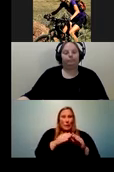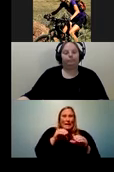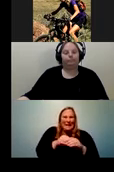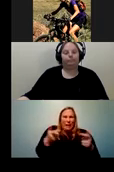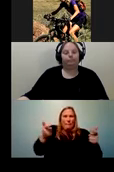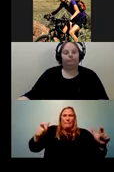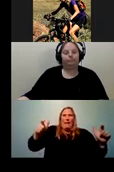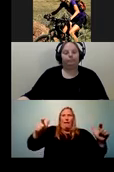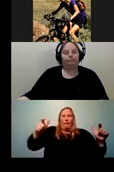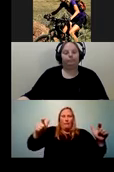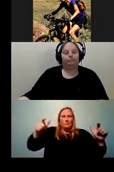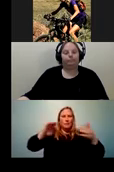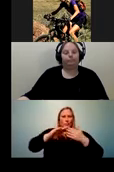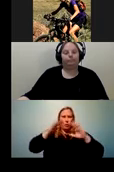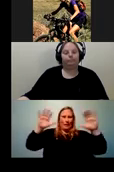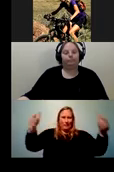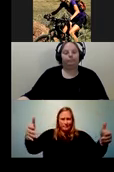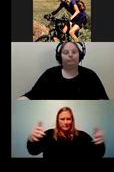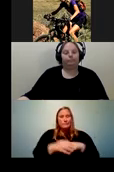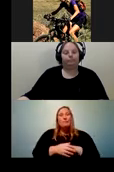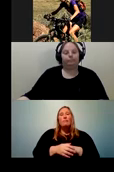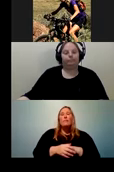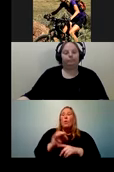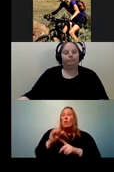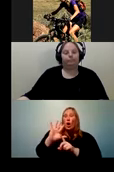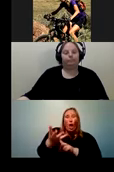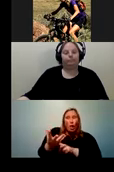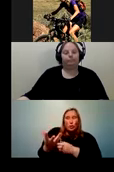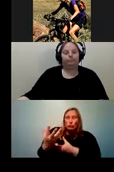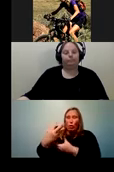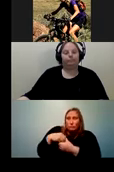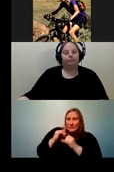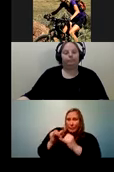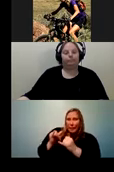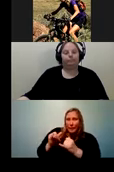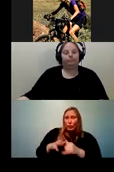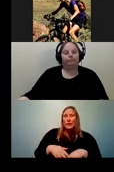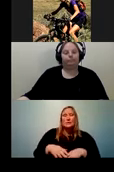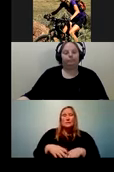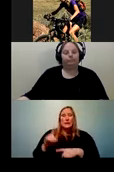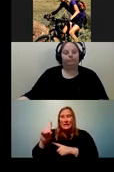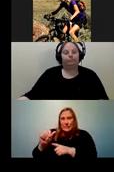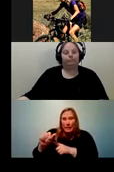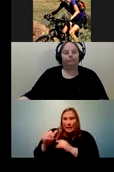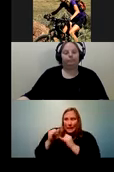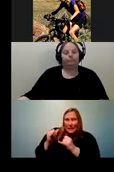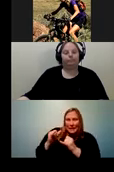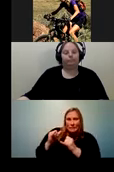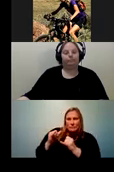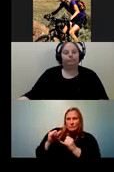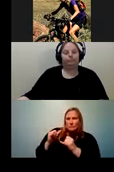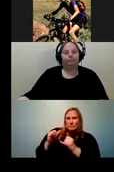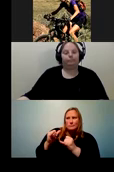with language similarities, with cultural similarities, with disability similarities, whatever it is, people can